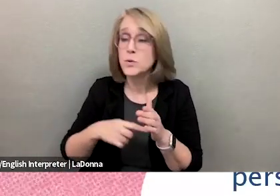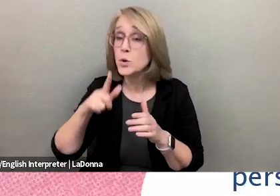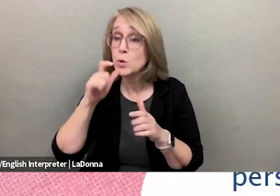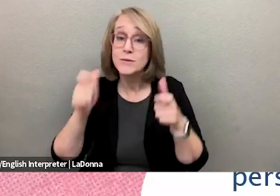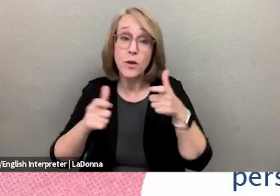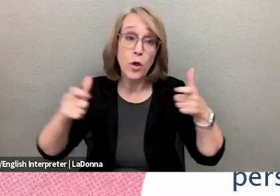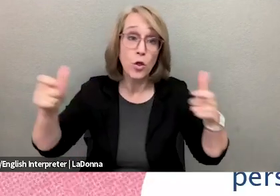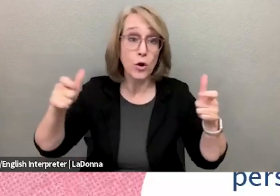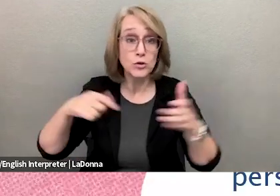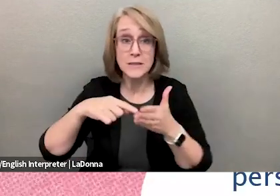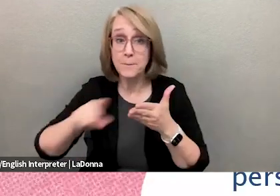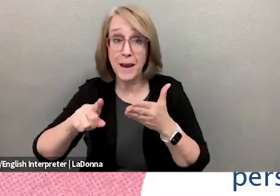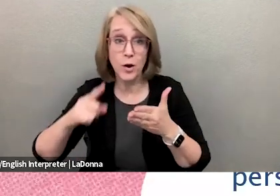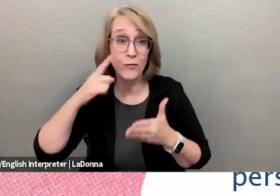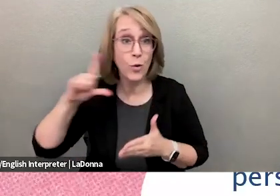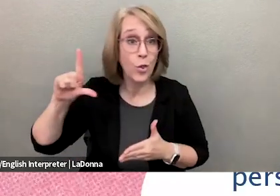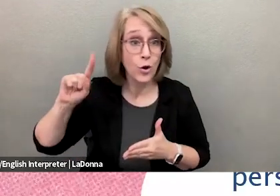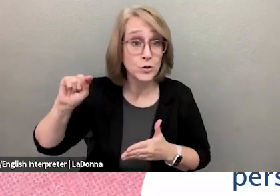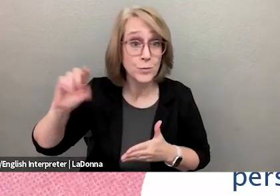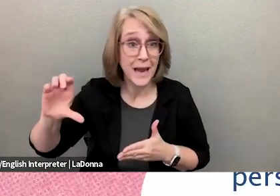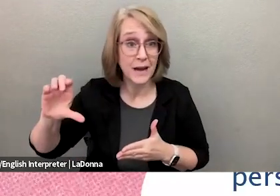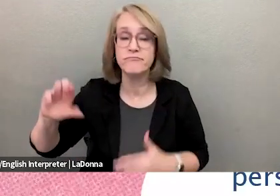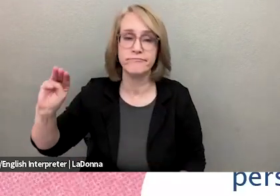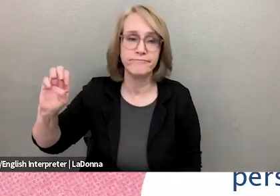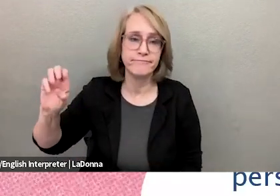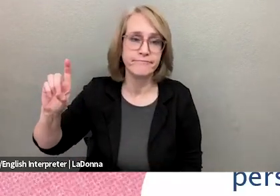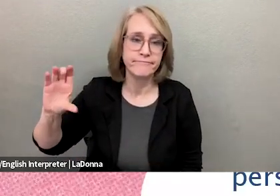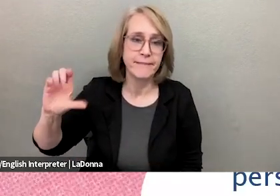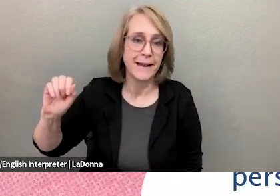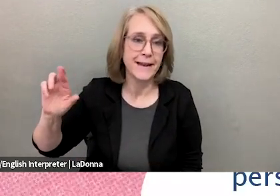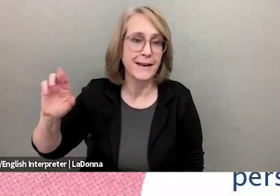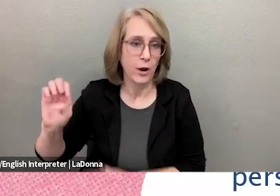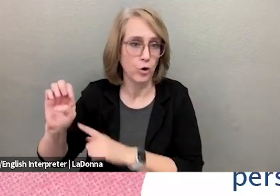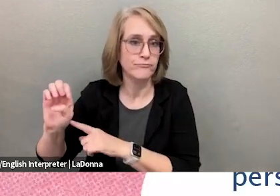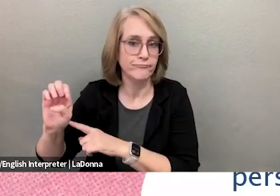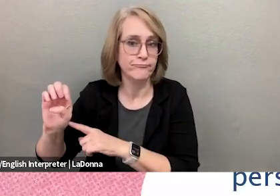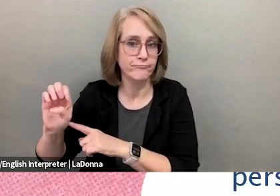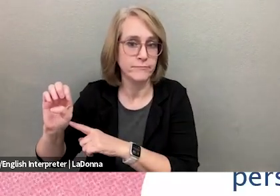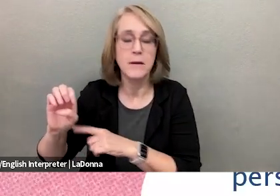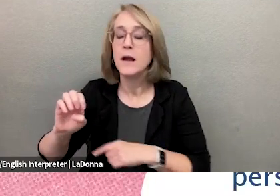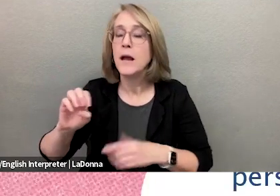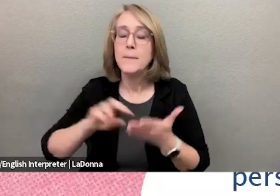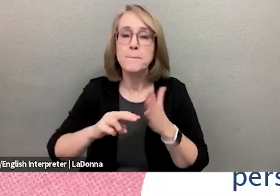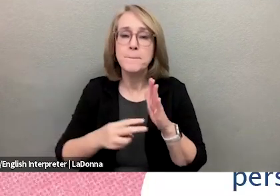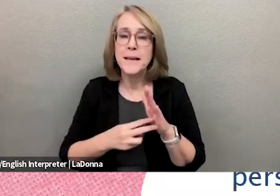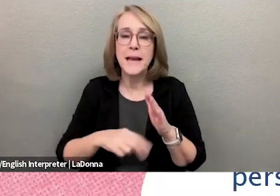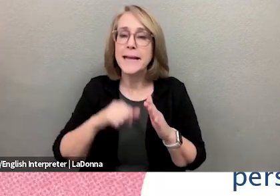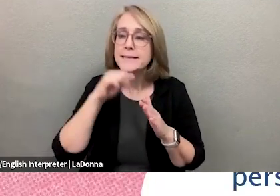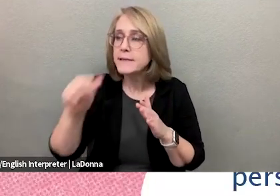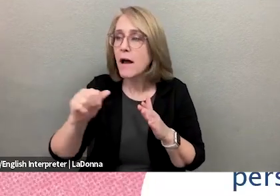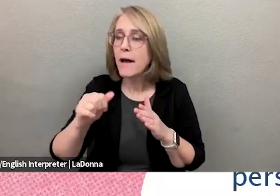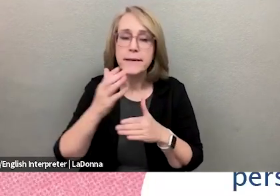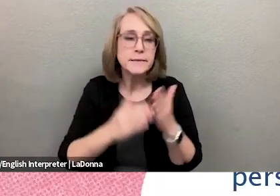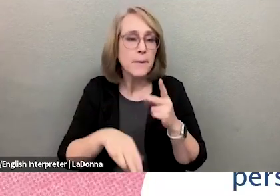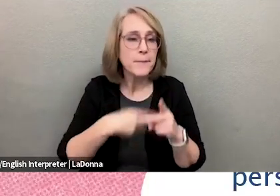long-term services of supports. So when we talk about long-term care, we're talking about something that isn't just the sort of transitional